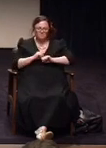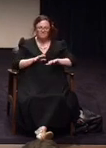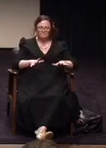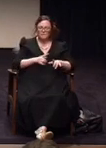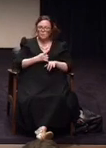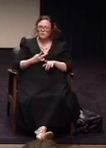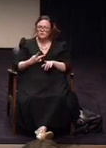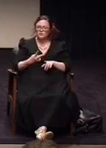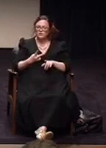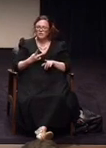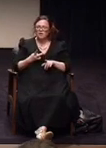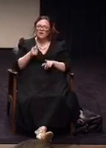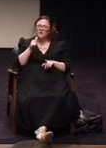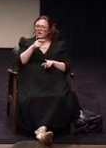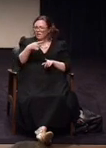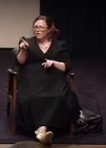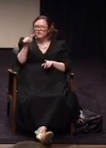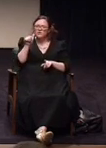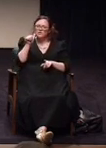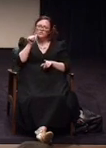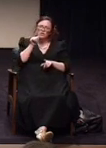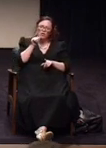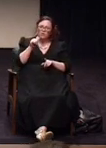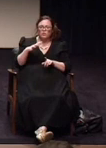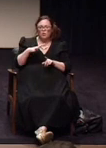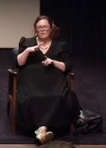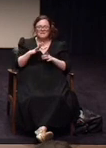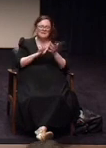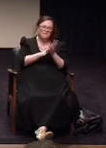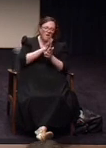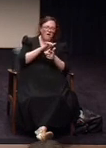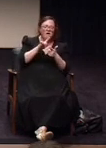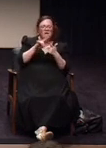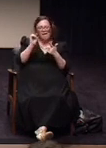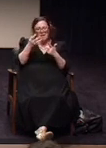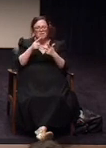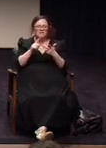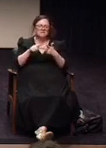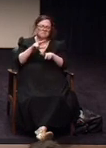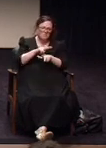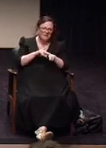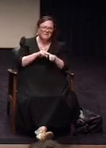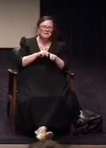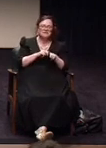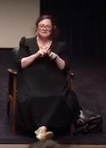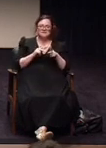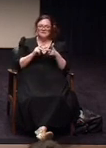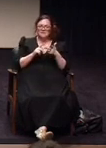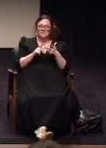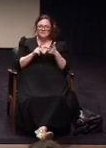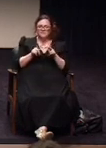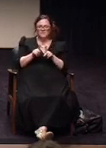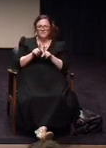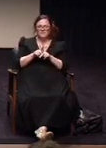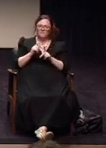think you will know most of these, I mean, fire rescue services, ambulances, police, and so on. We also, though, have